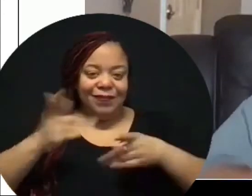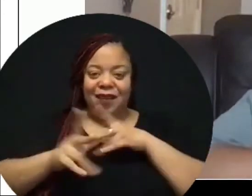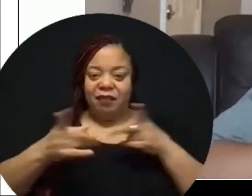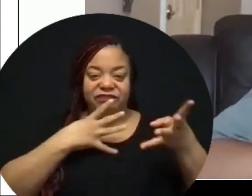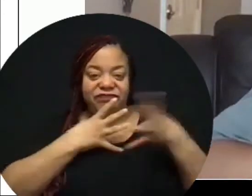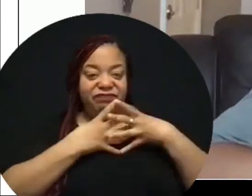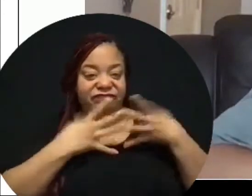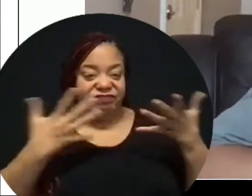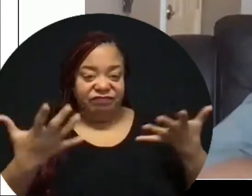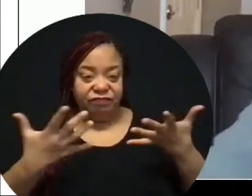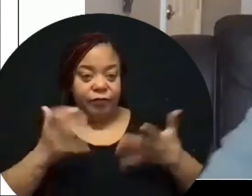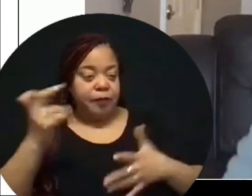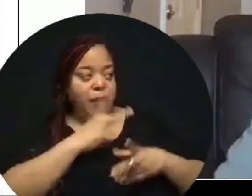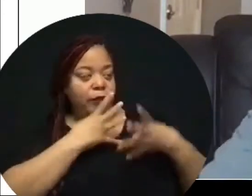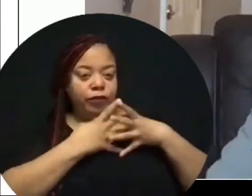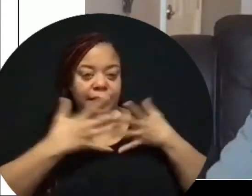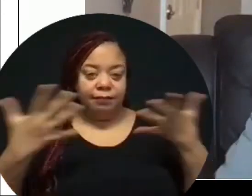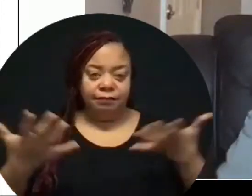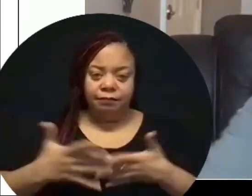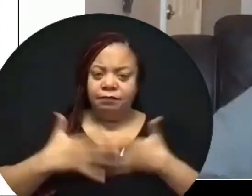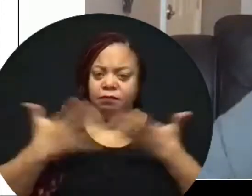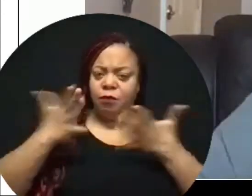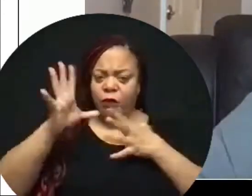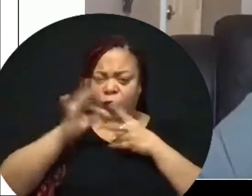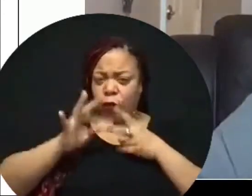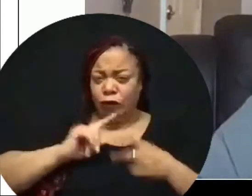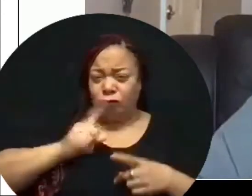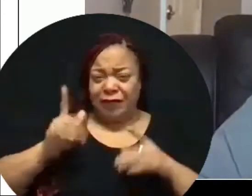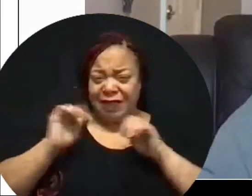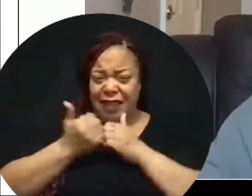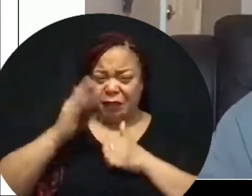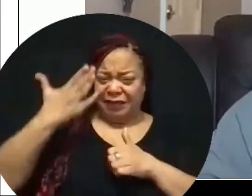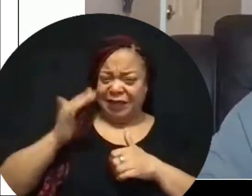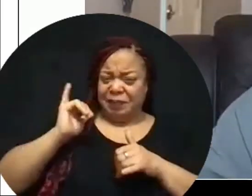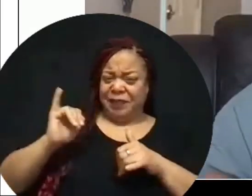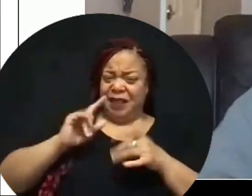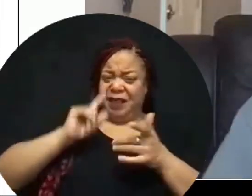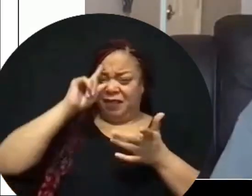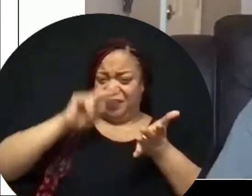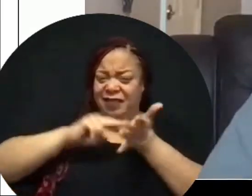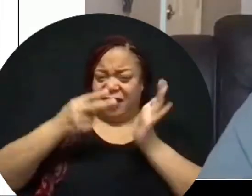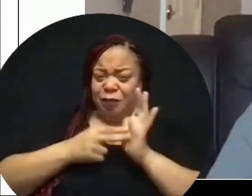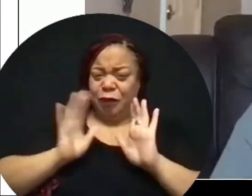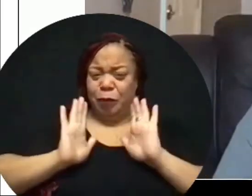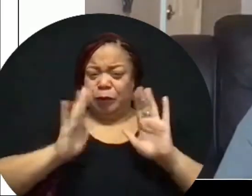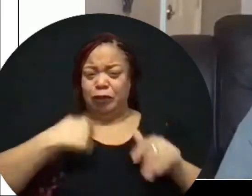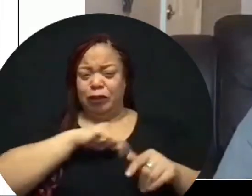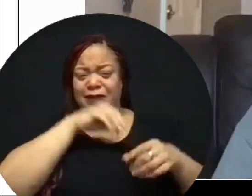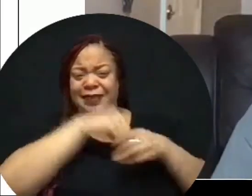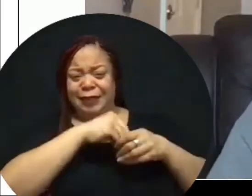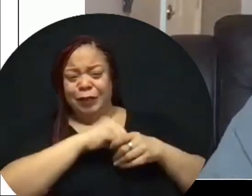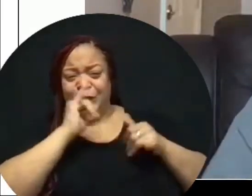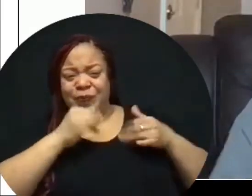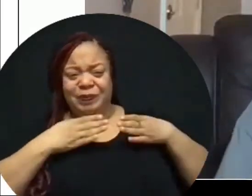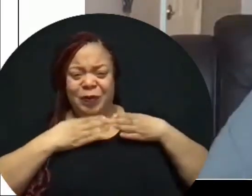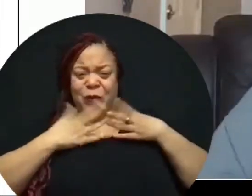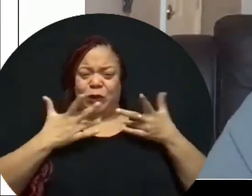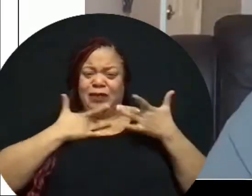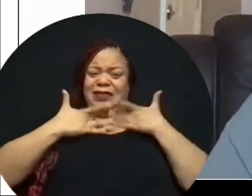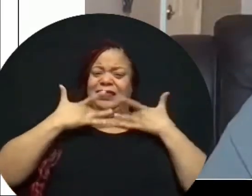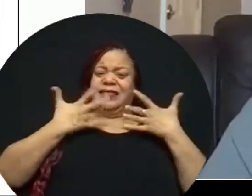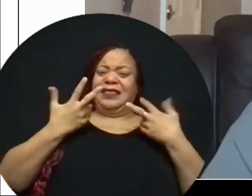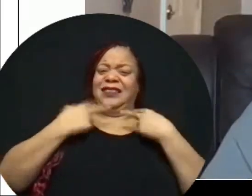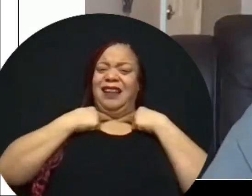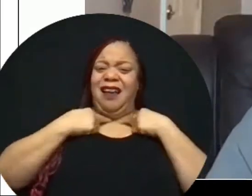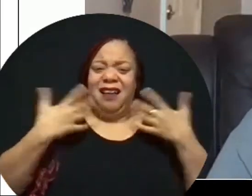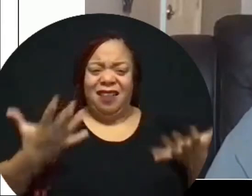poverty. Not that I don't want to advocate moving away from the way we grew up, but instead enhancing the places we lived in so we could actually